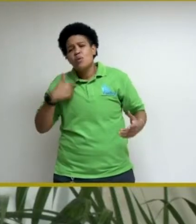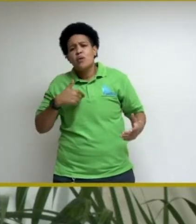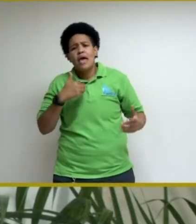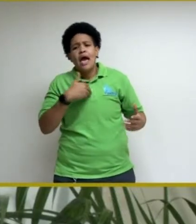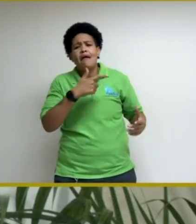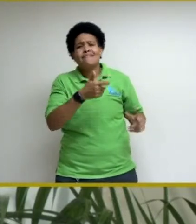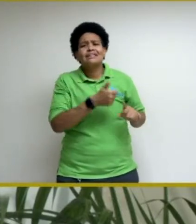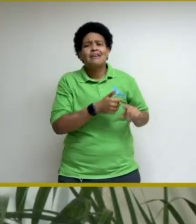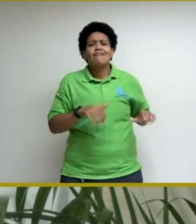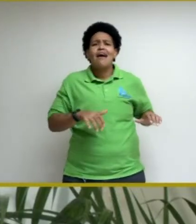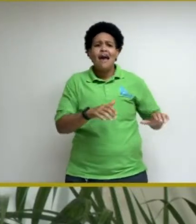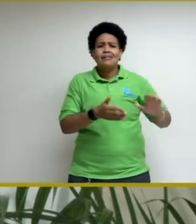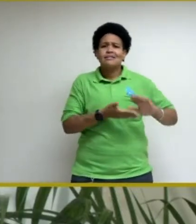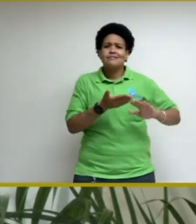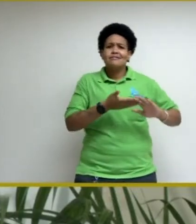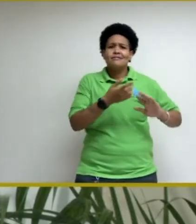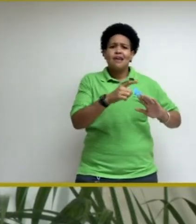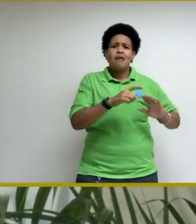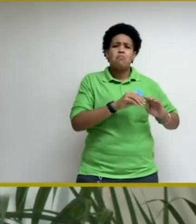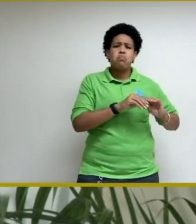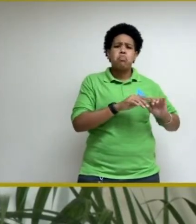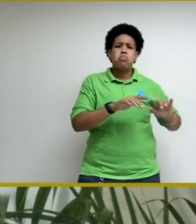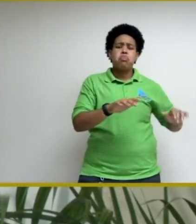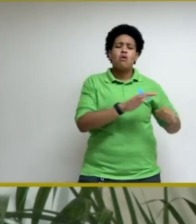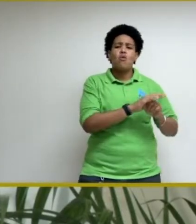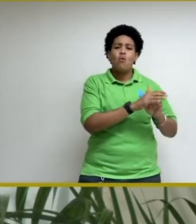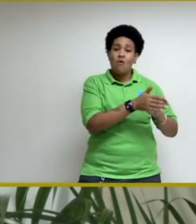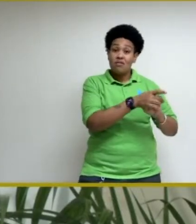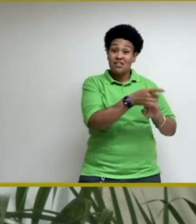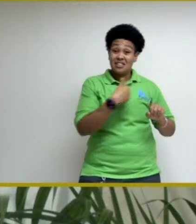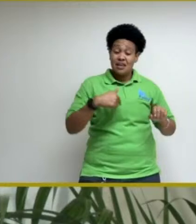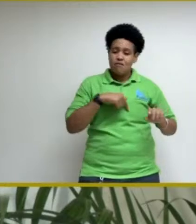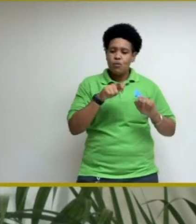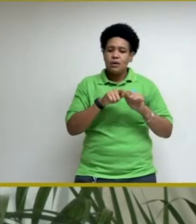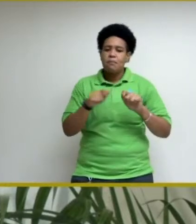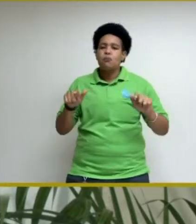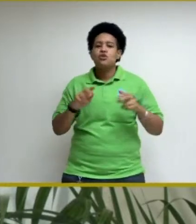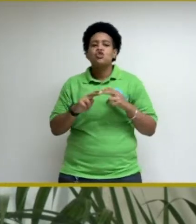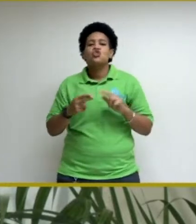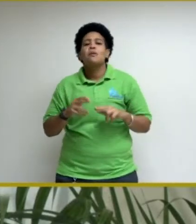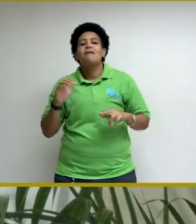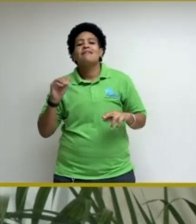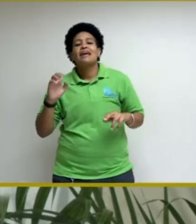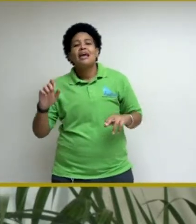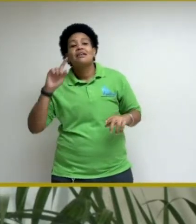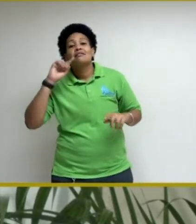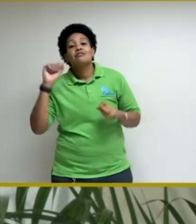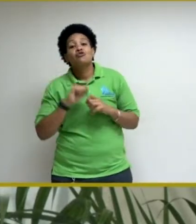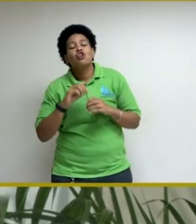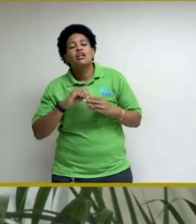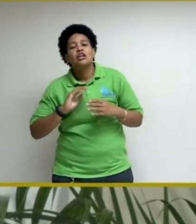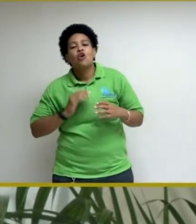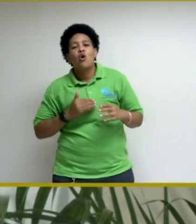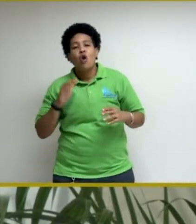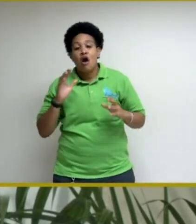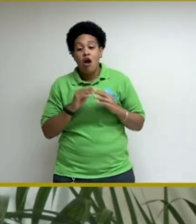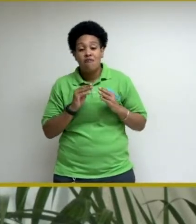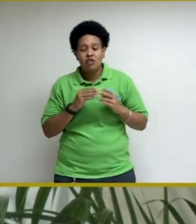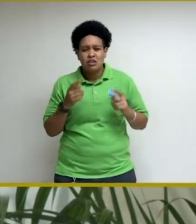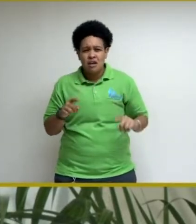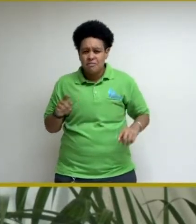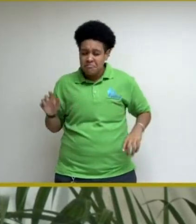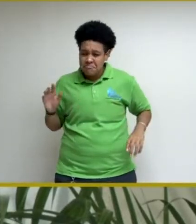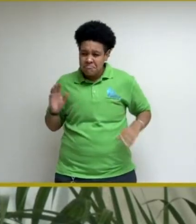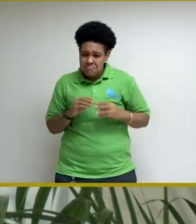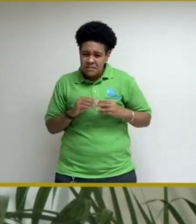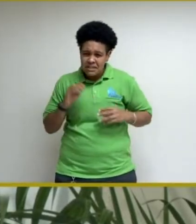as active cases, we also do publish the number of cases, certainly in our press conferences. I didn't